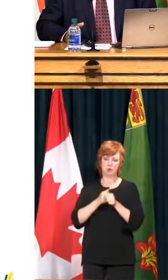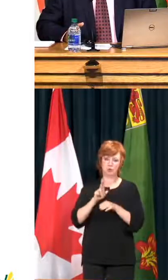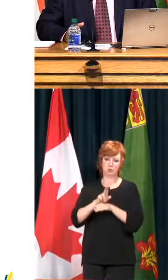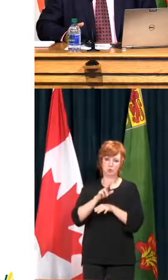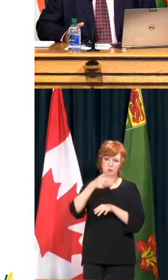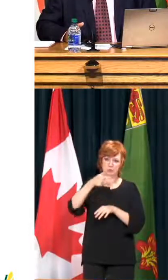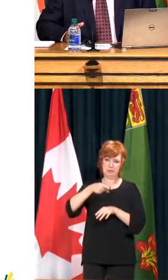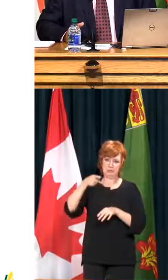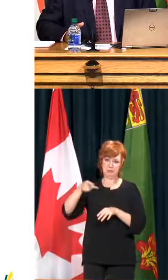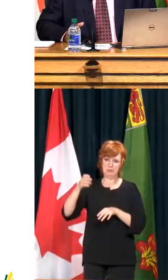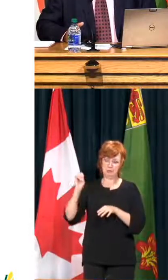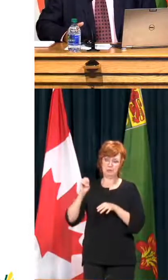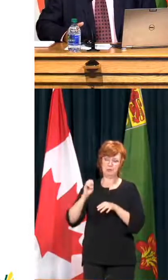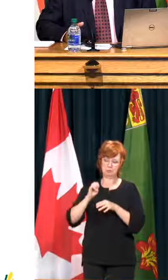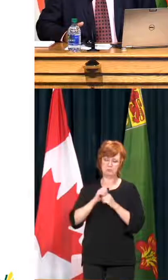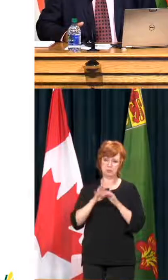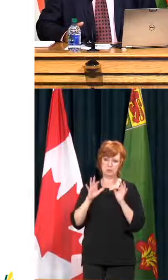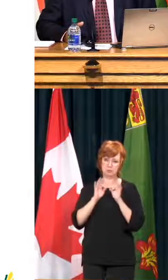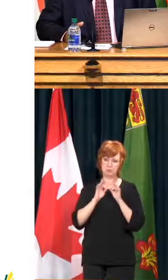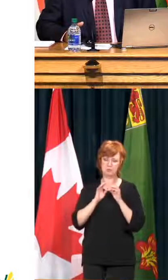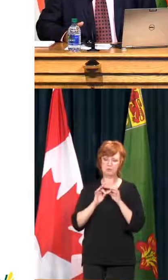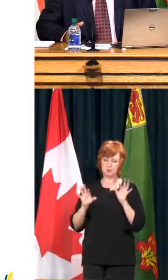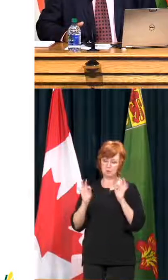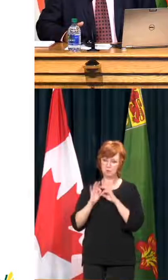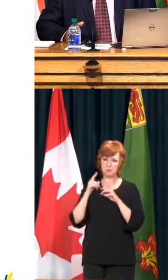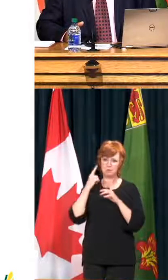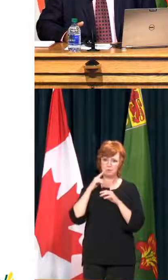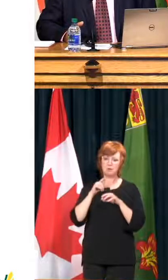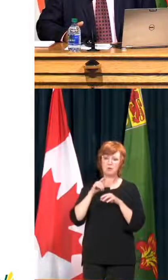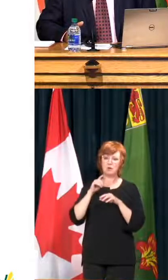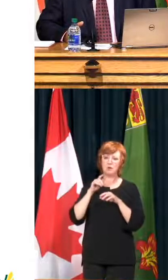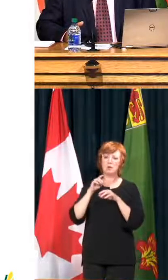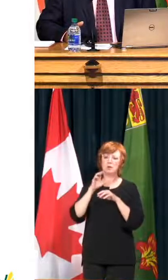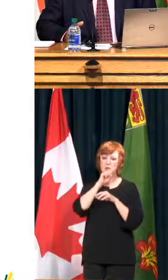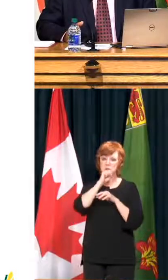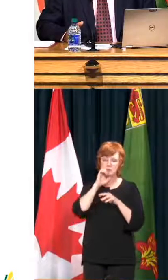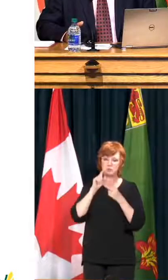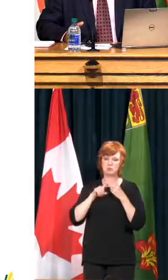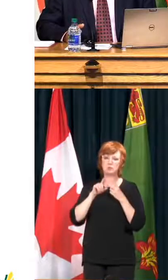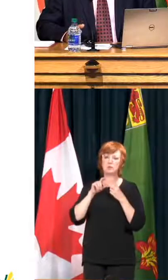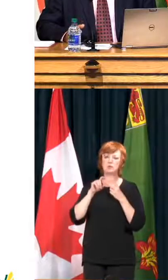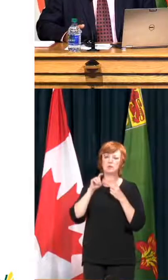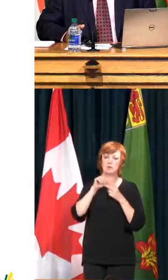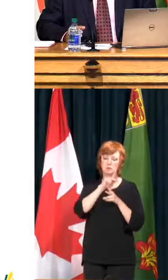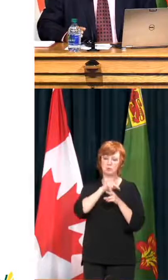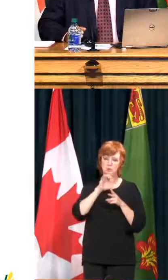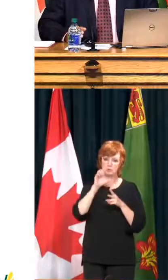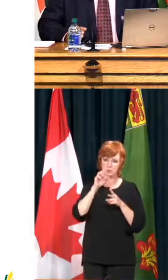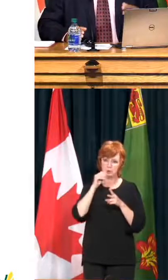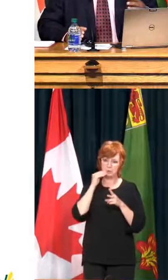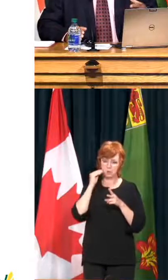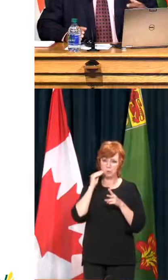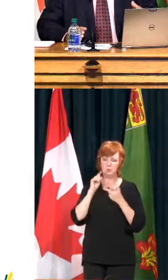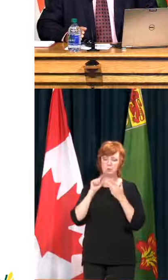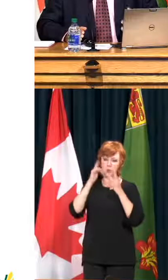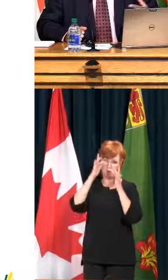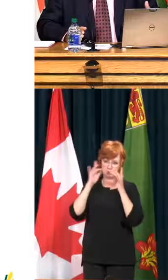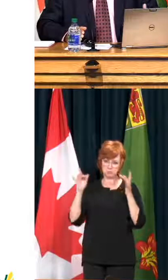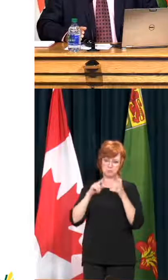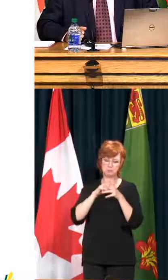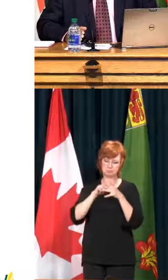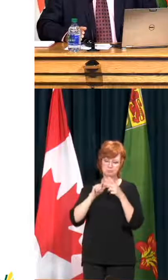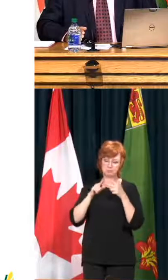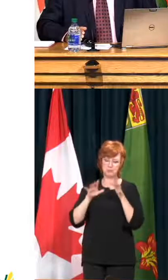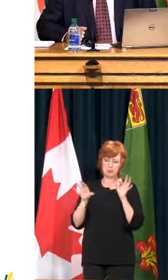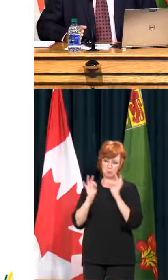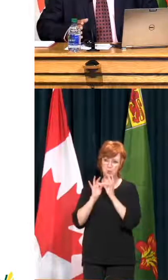vulnerable, especially in long-term care facilities, personal care homes, assisted living facilities, and others in hospital as well. And we know that if it's